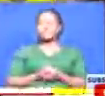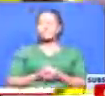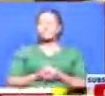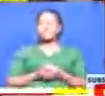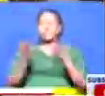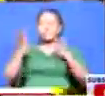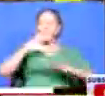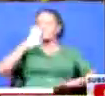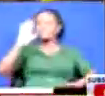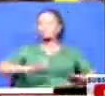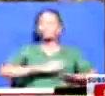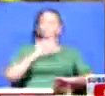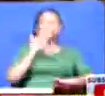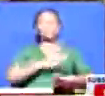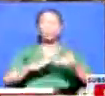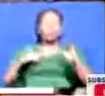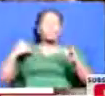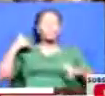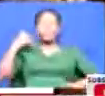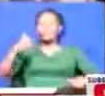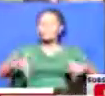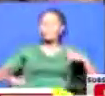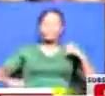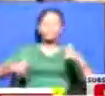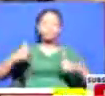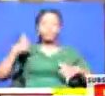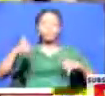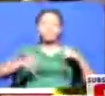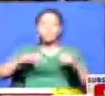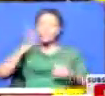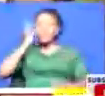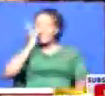Song and dance in the streets of Nyeri town.